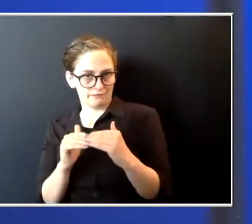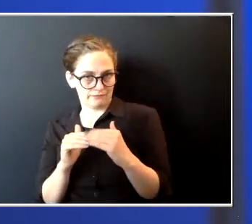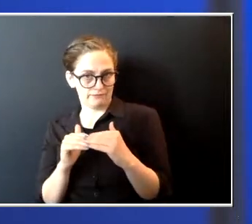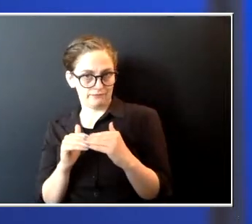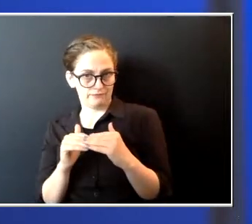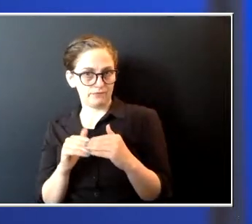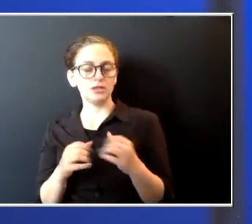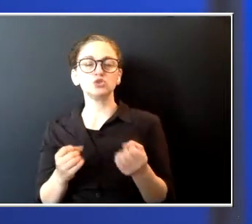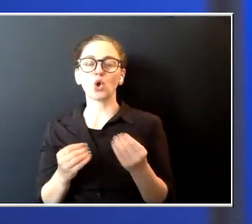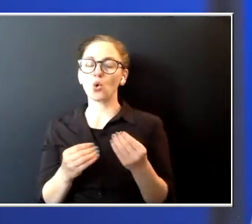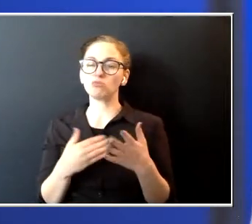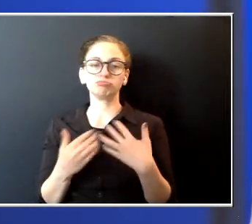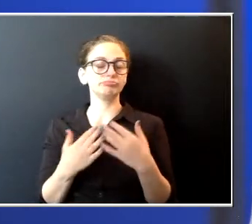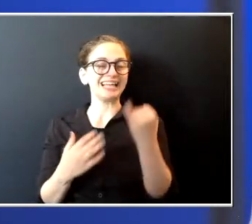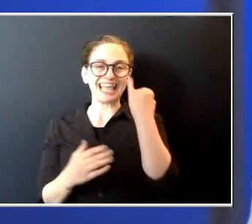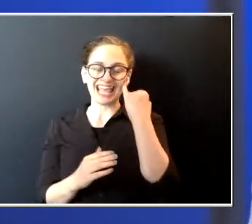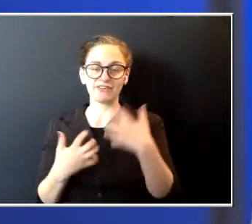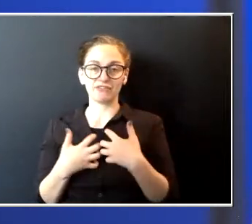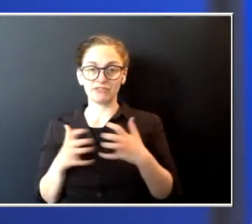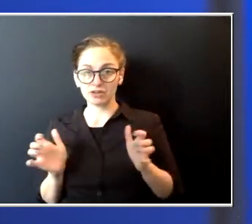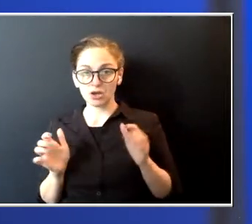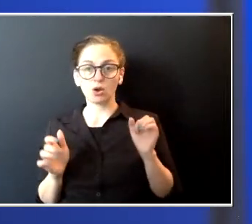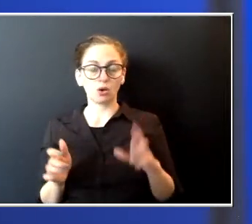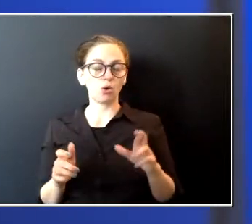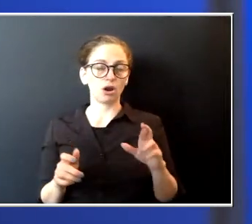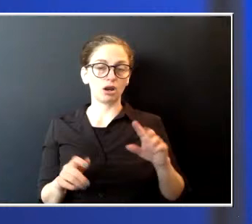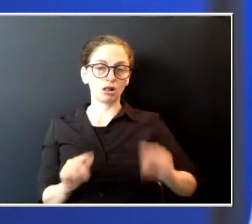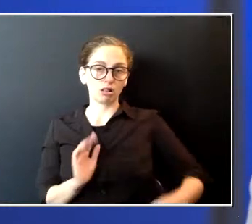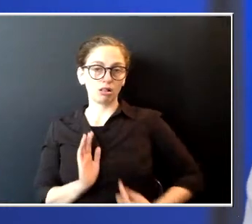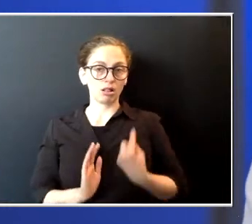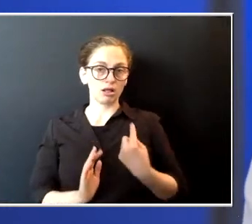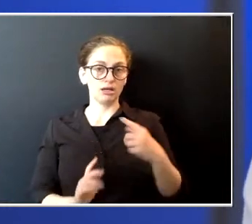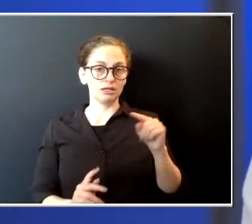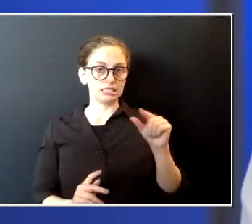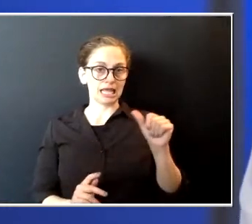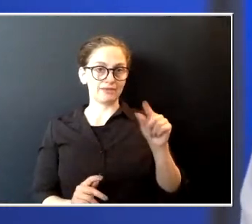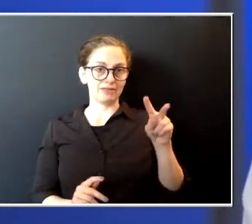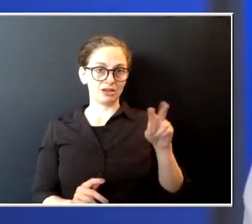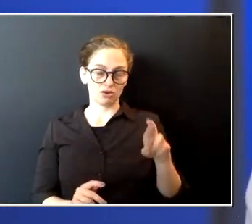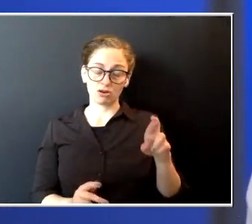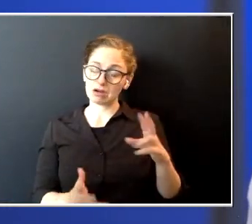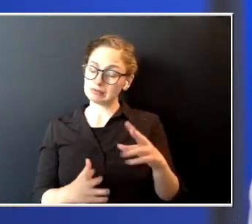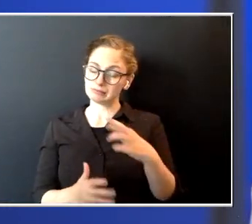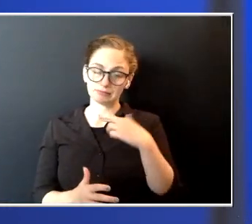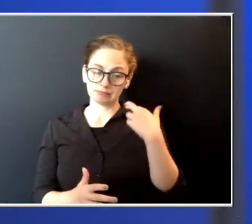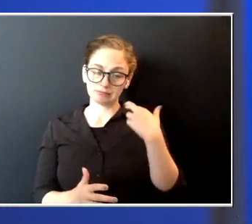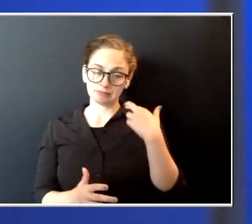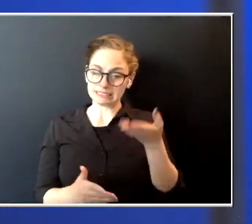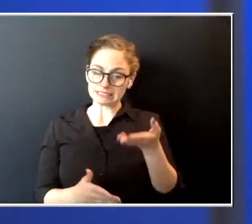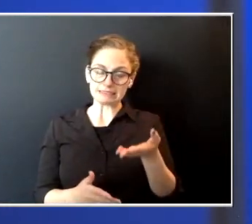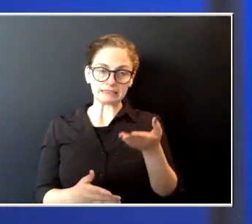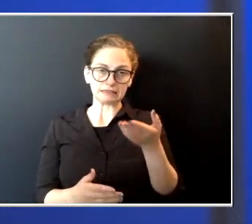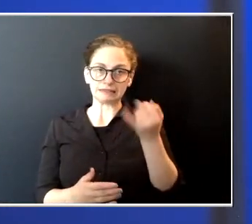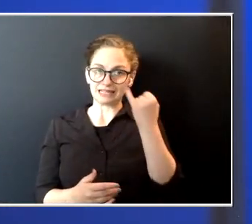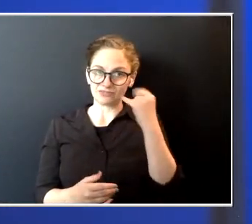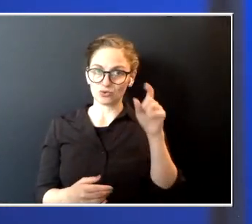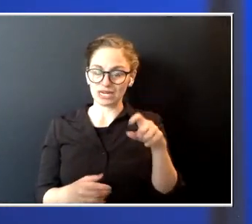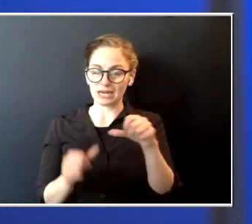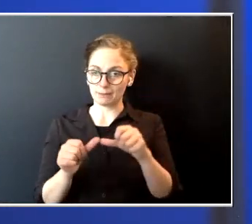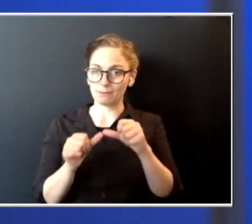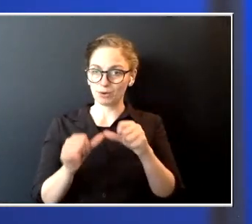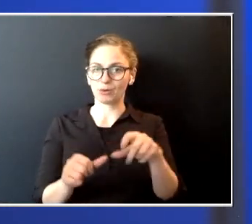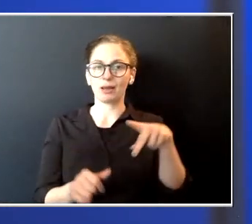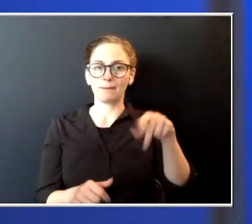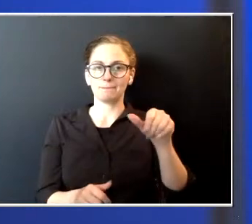replaced or with a transcatheter replacement, there's a risk for needing a permanent pacemaker. And that risk is a little higher. That's the one thing that the